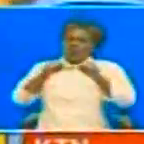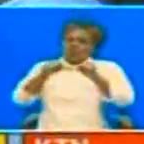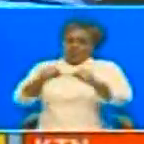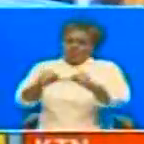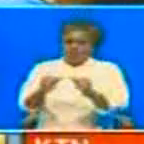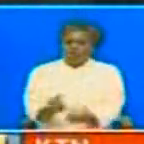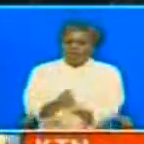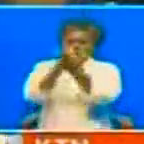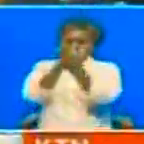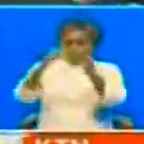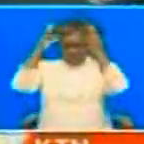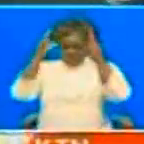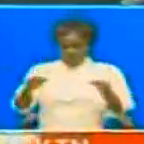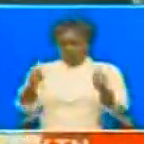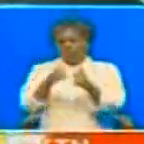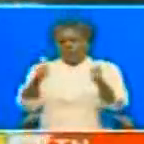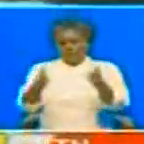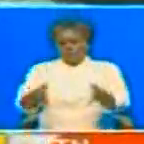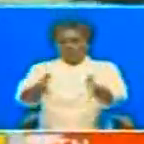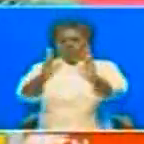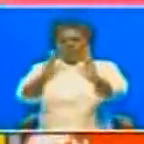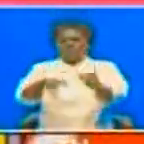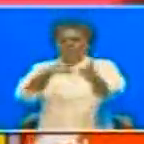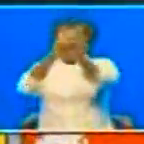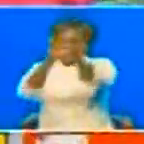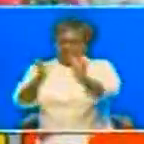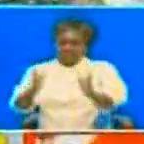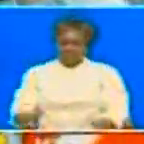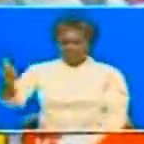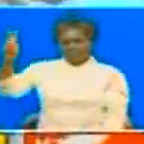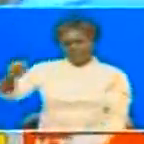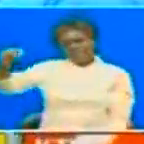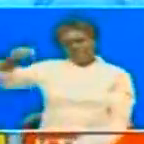ili kutoa mwafaka wa barabara hiyo. Elvis Kosgei, KTN Leo.